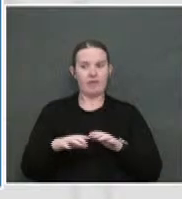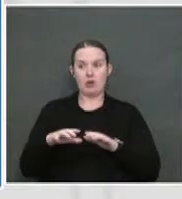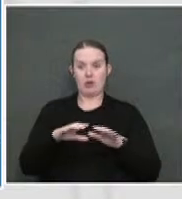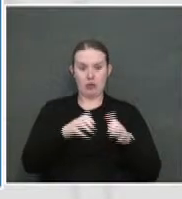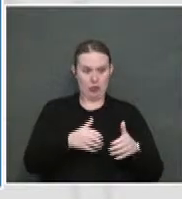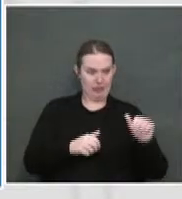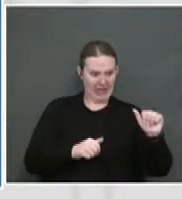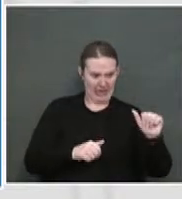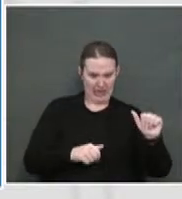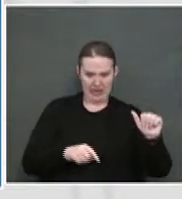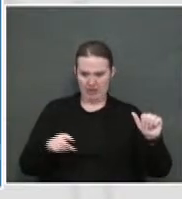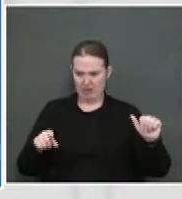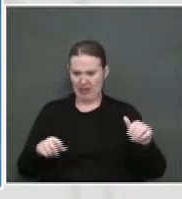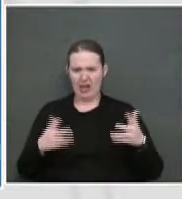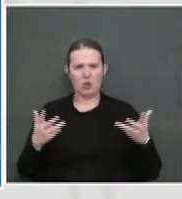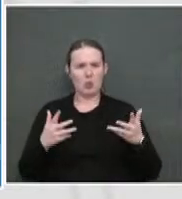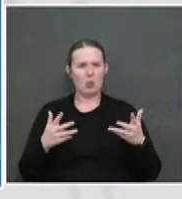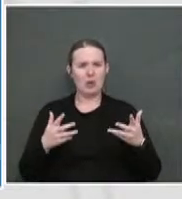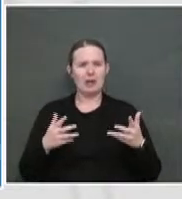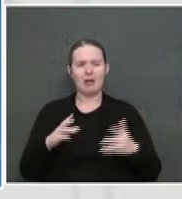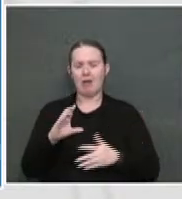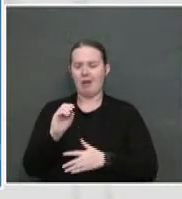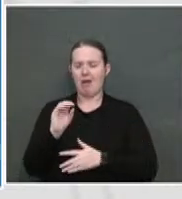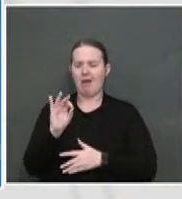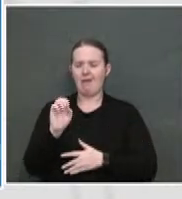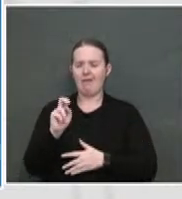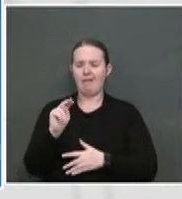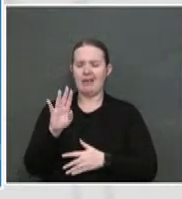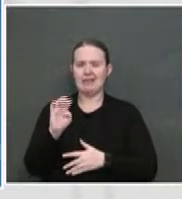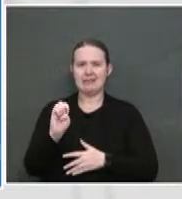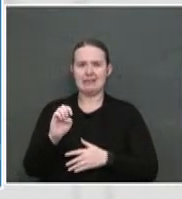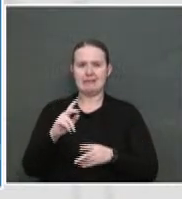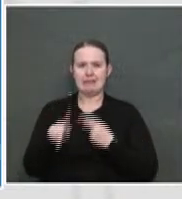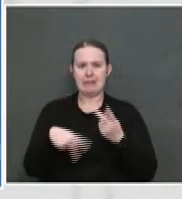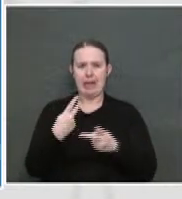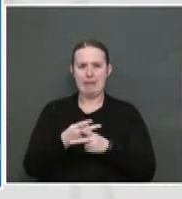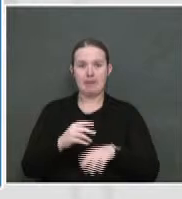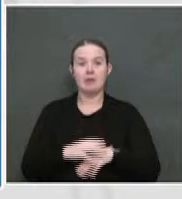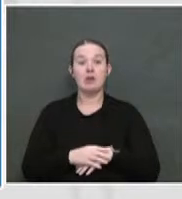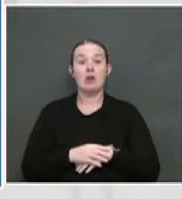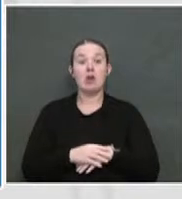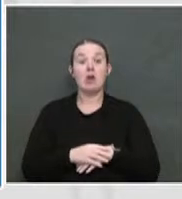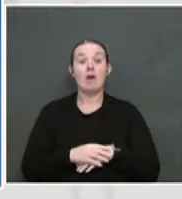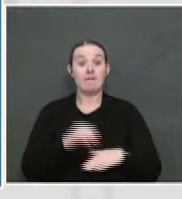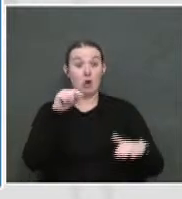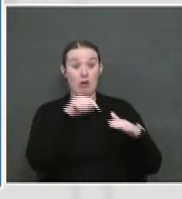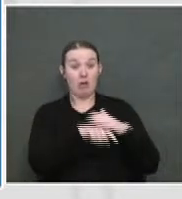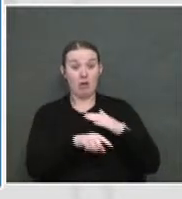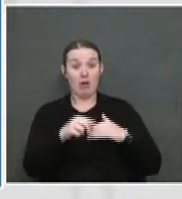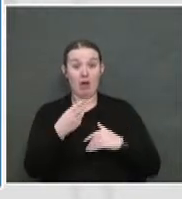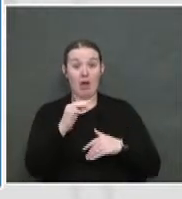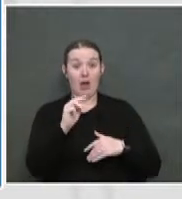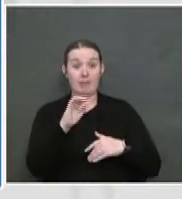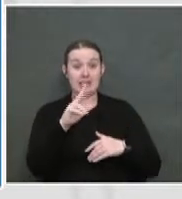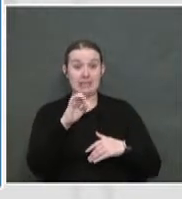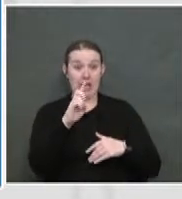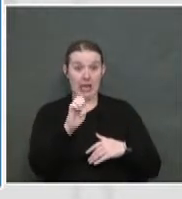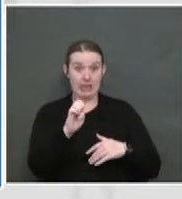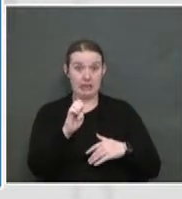A, and what is an offense type? So one example, so homicide would be one of the 24